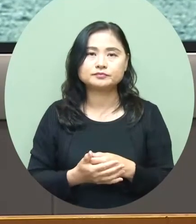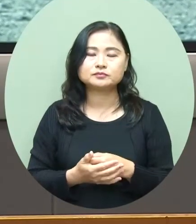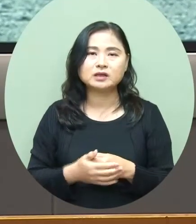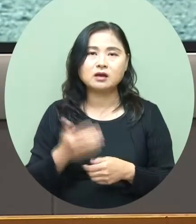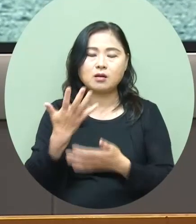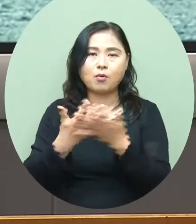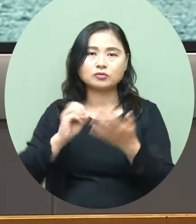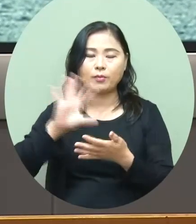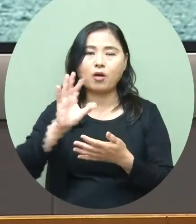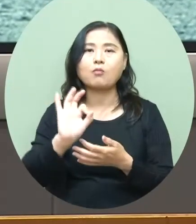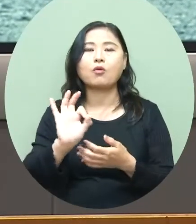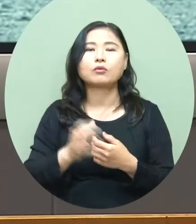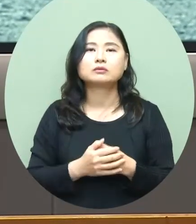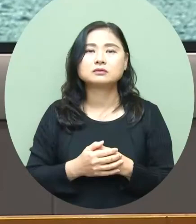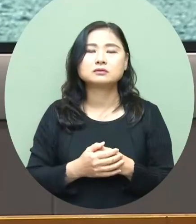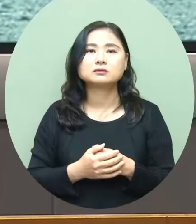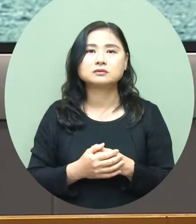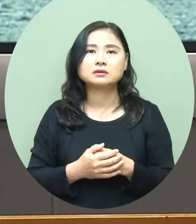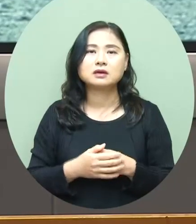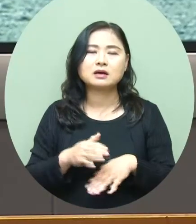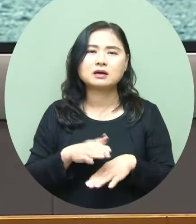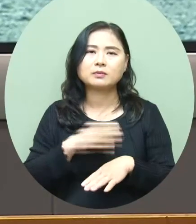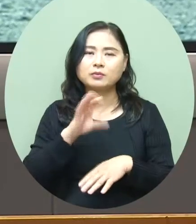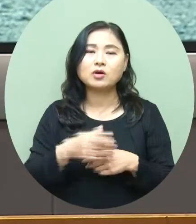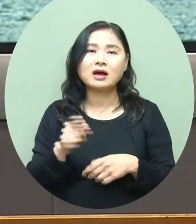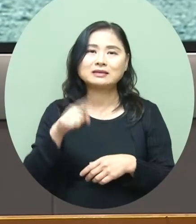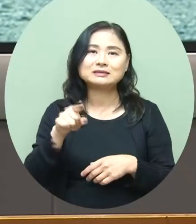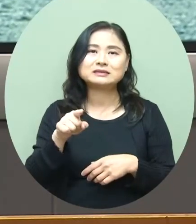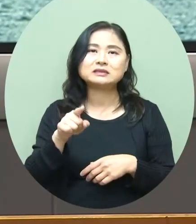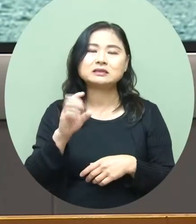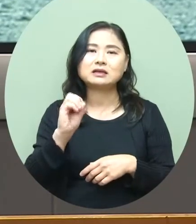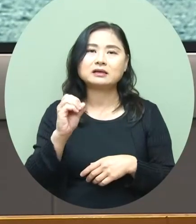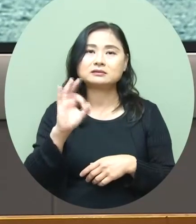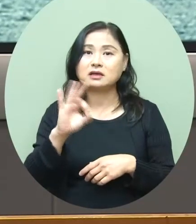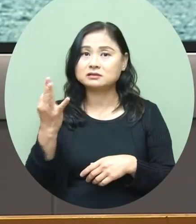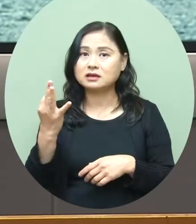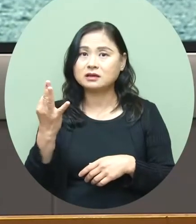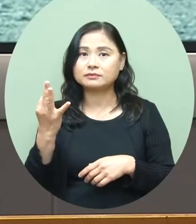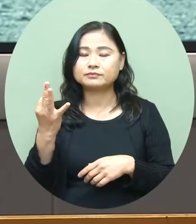yesterday, there's just a handful of cases that did not come through the declaration platform. I mentioned